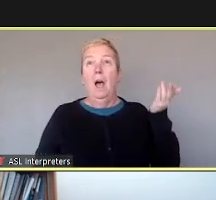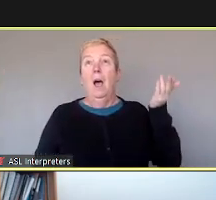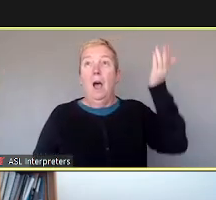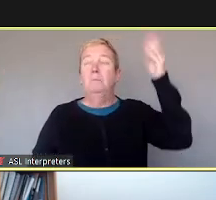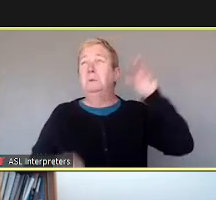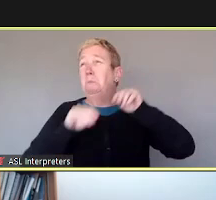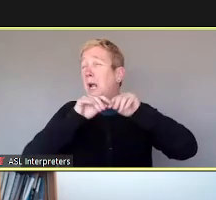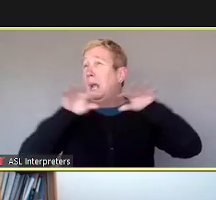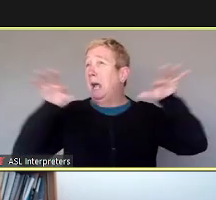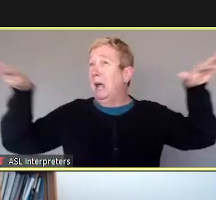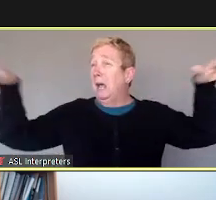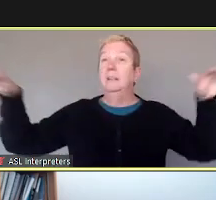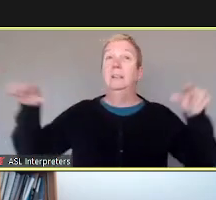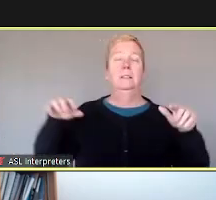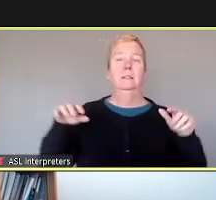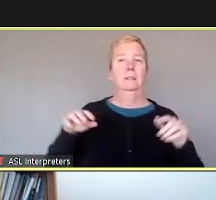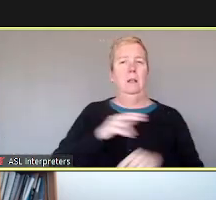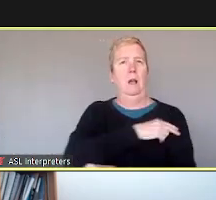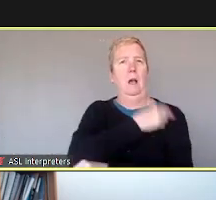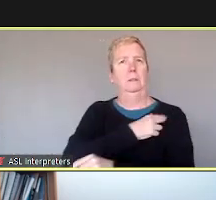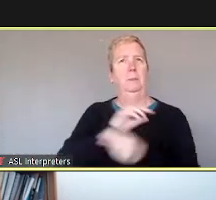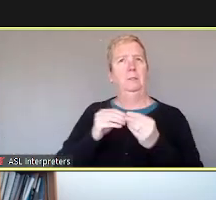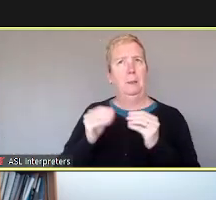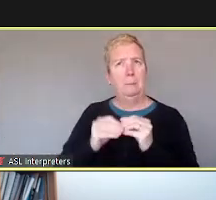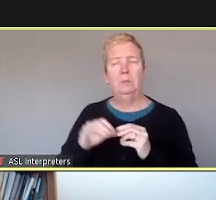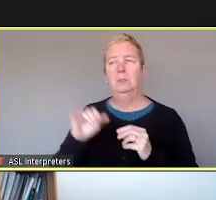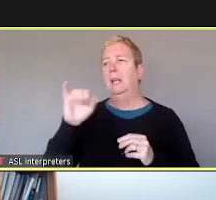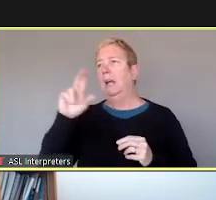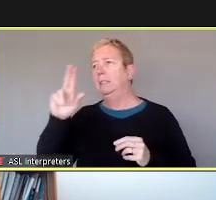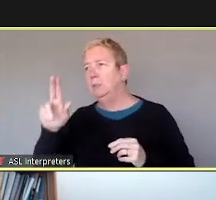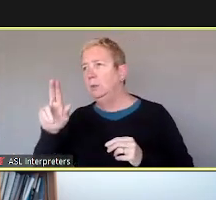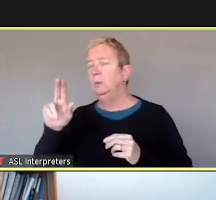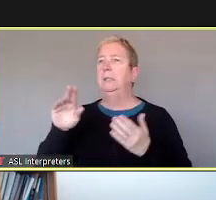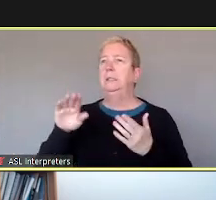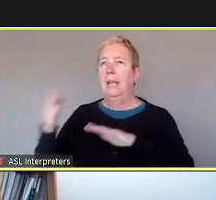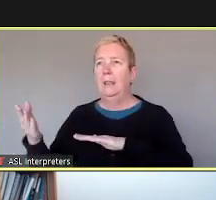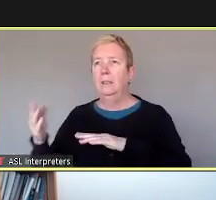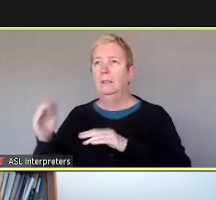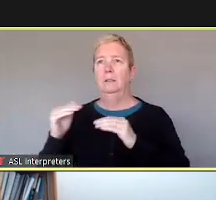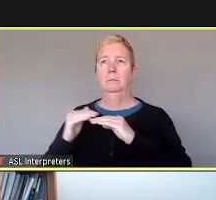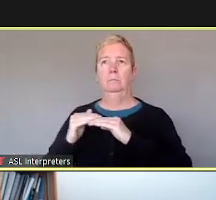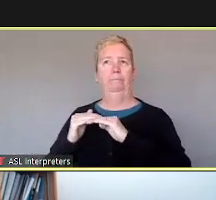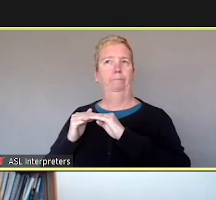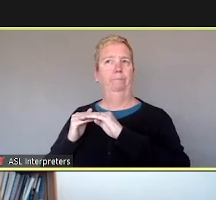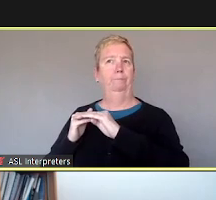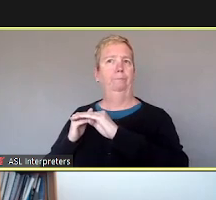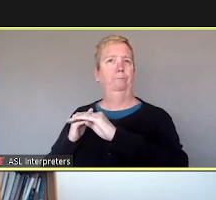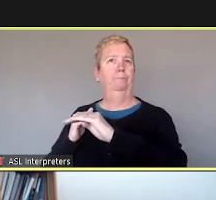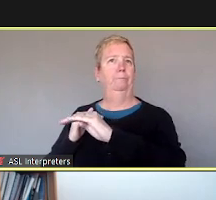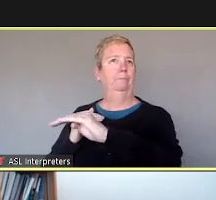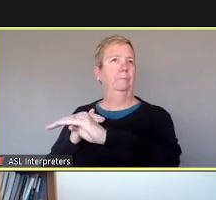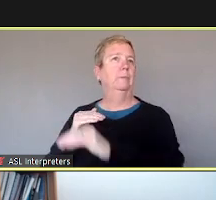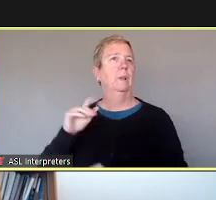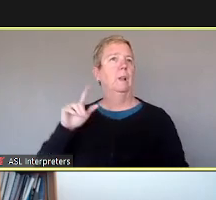levels, hospitalizations, ICU admissions, and deaths remain comparatively